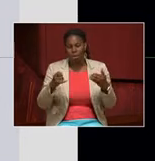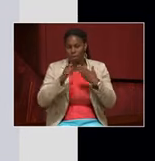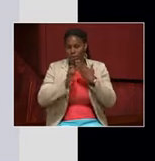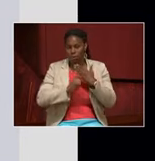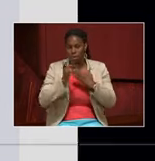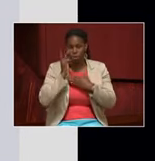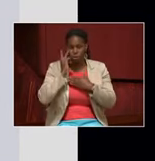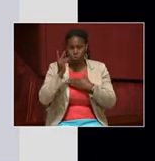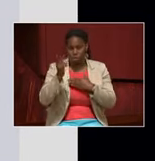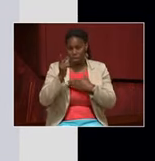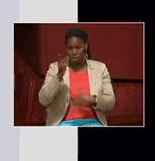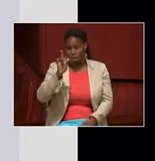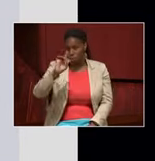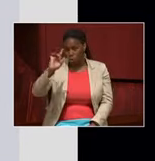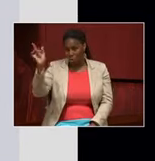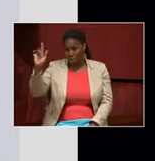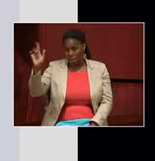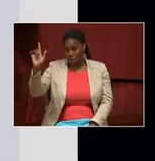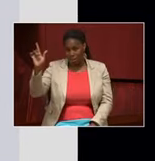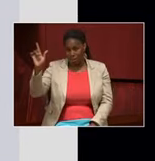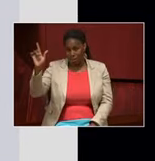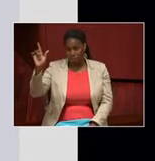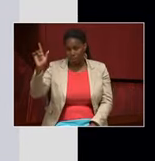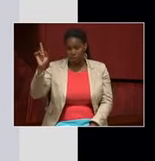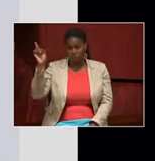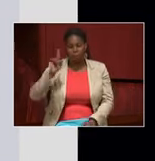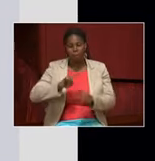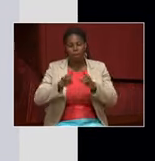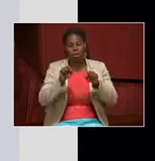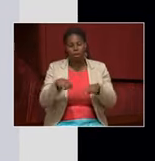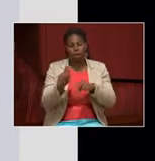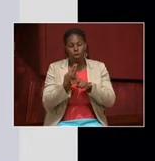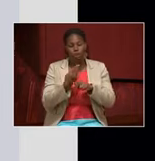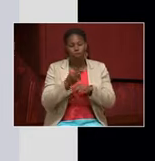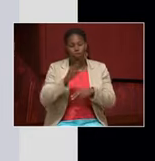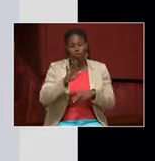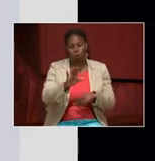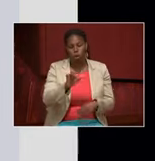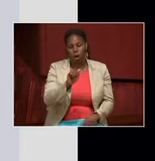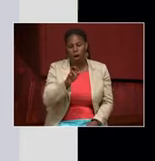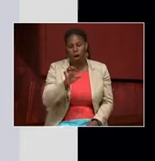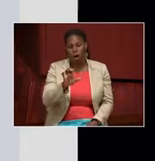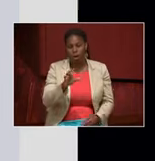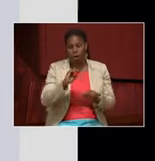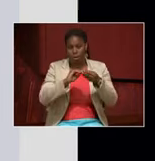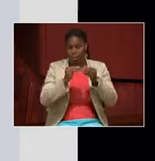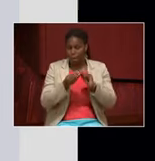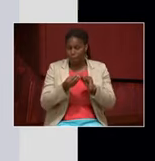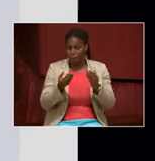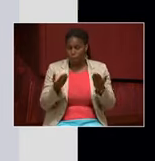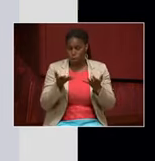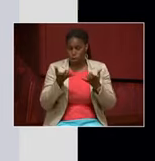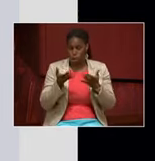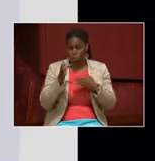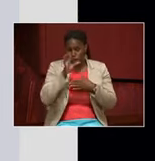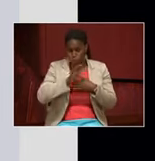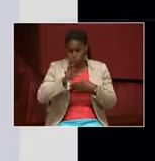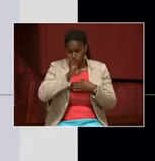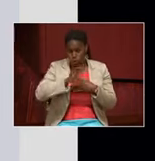left side there. But you can use your ARC numbers. If you still have ARC numbers available and you want to